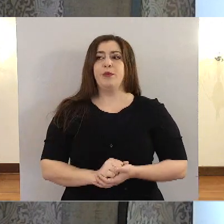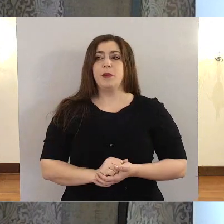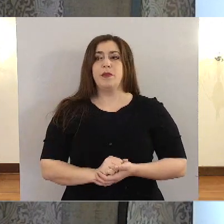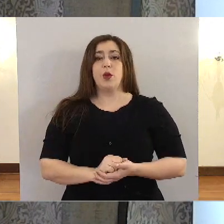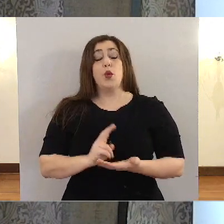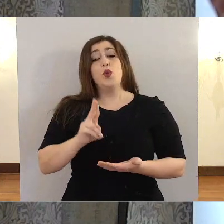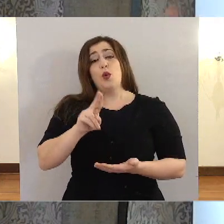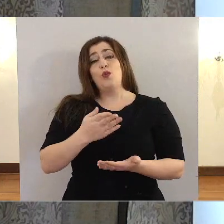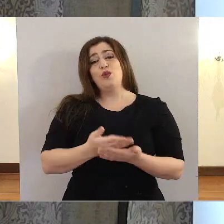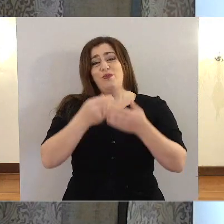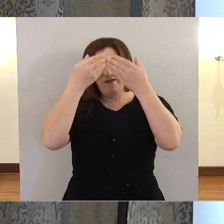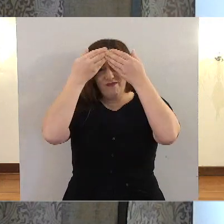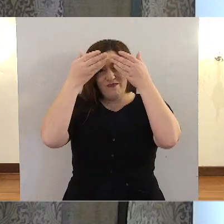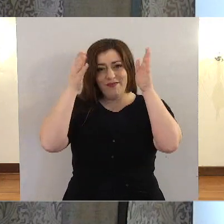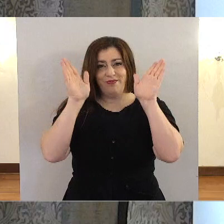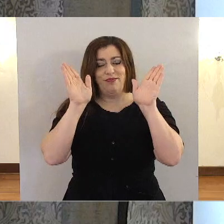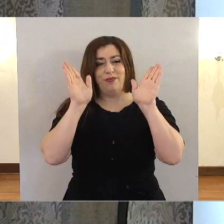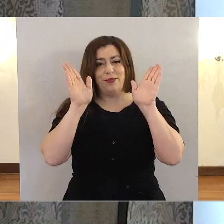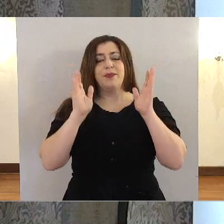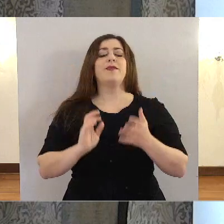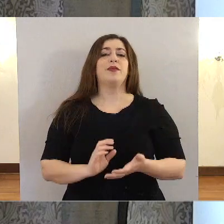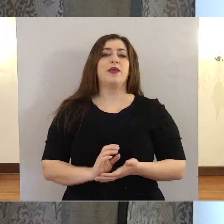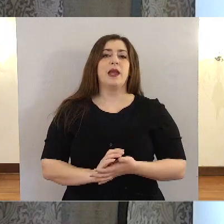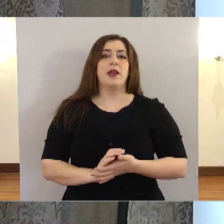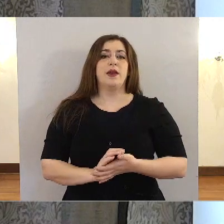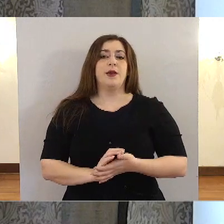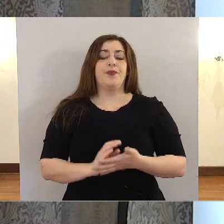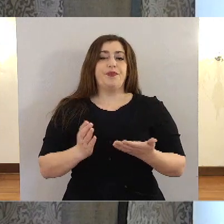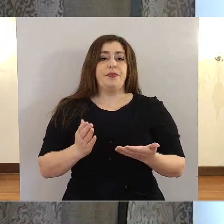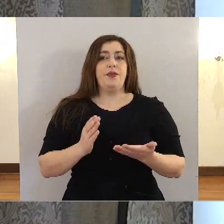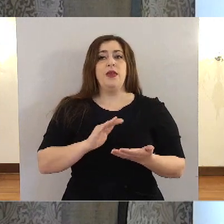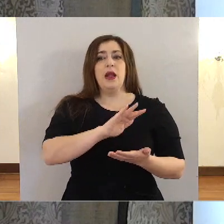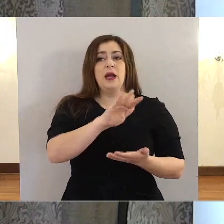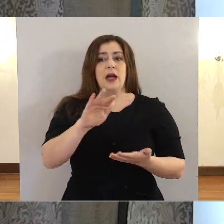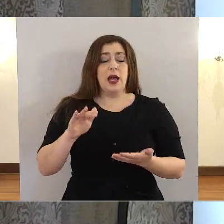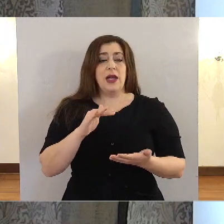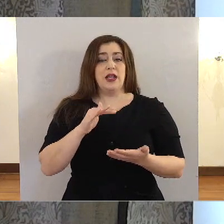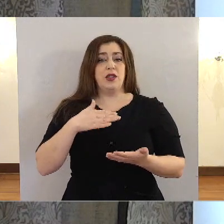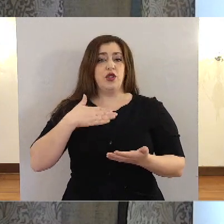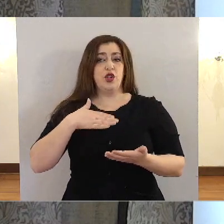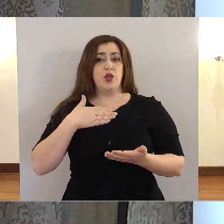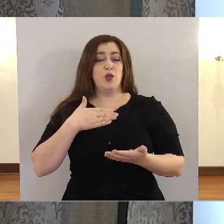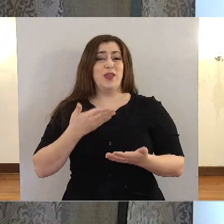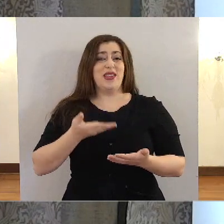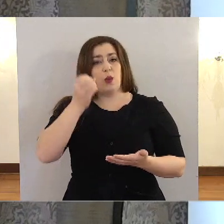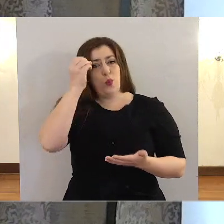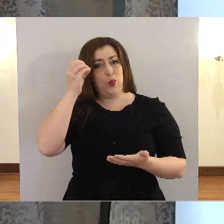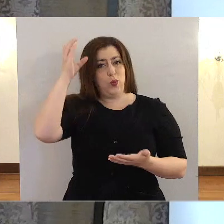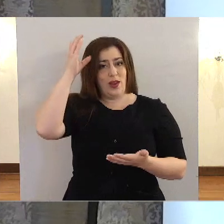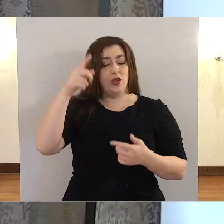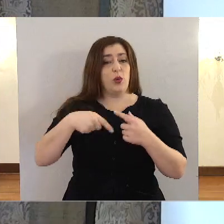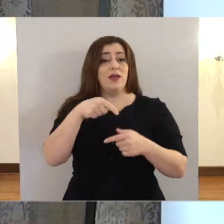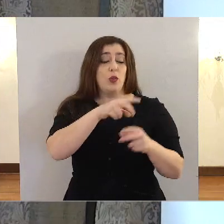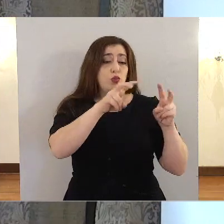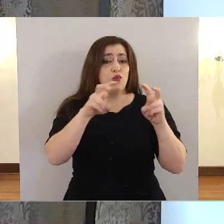but also what the LGBT community can address to increase more awareness and try to